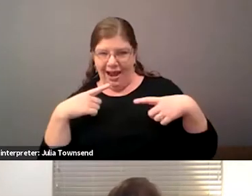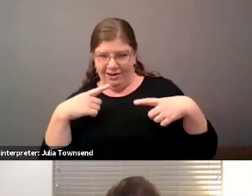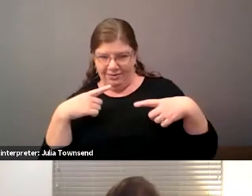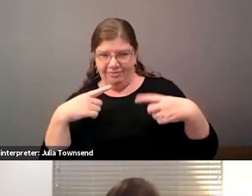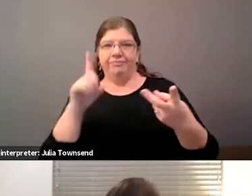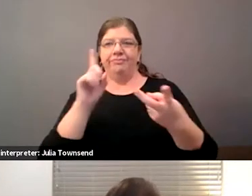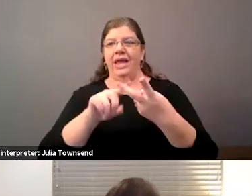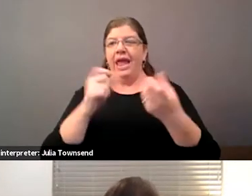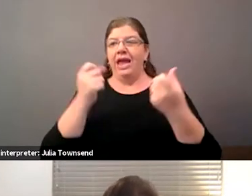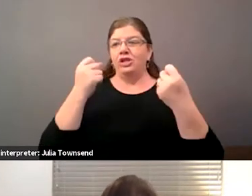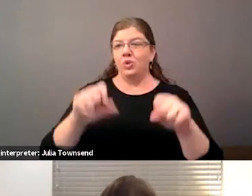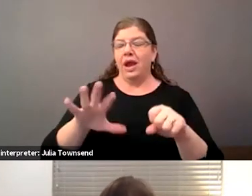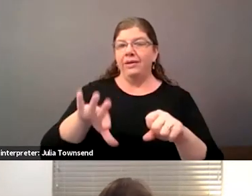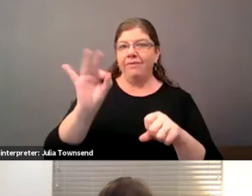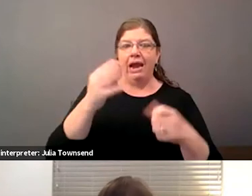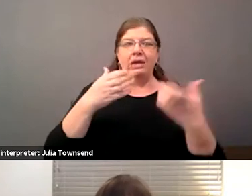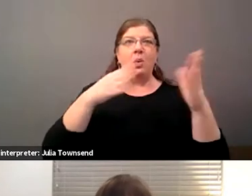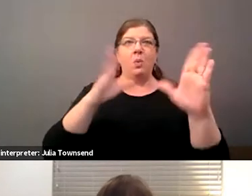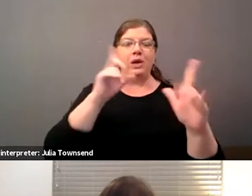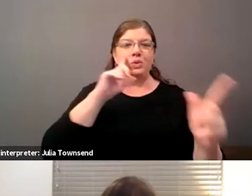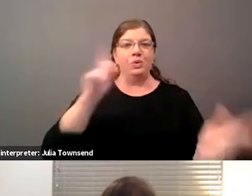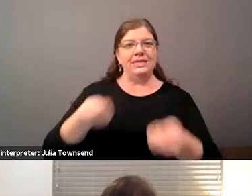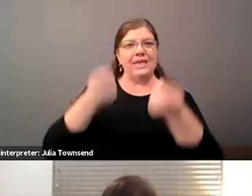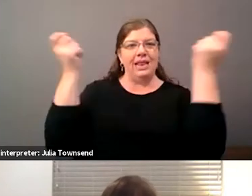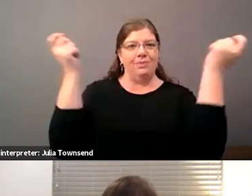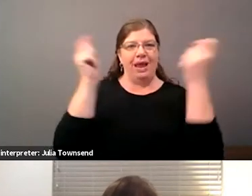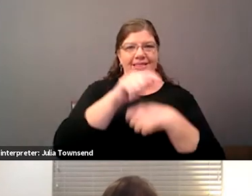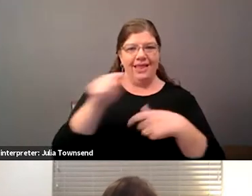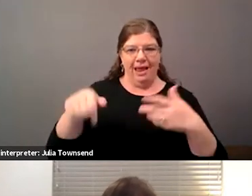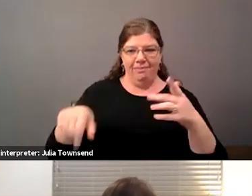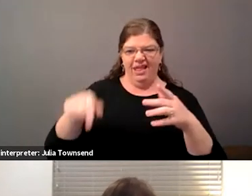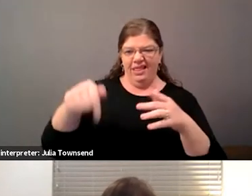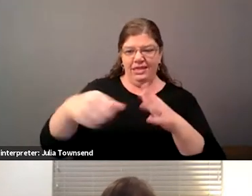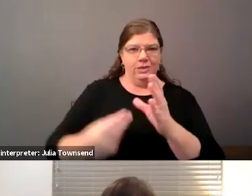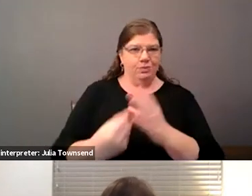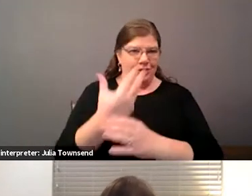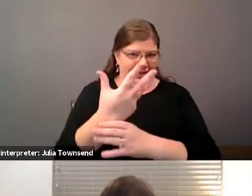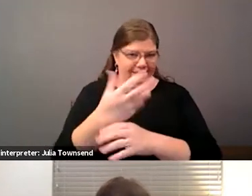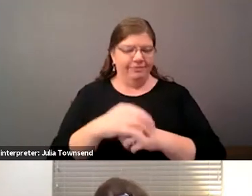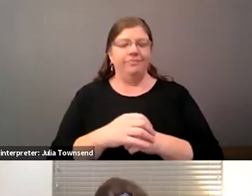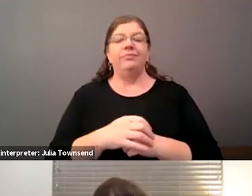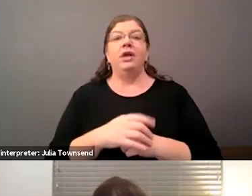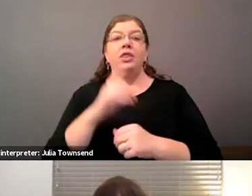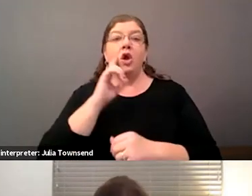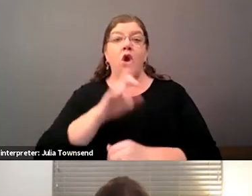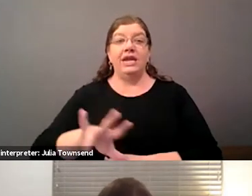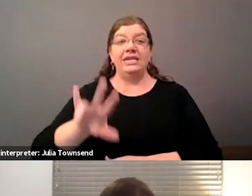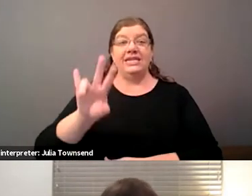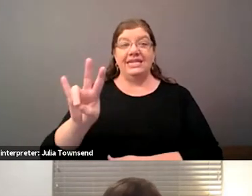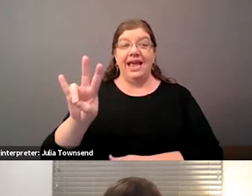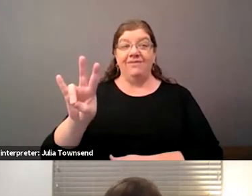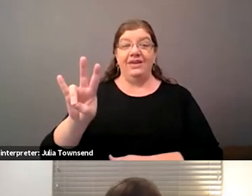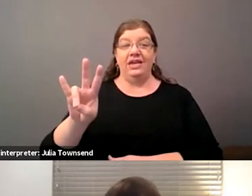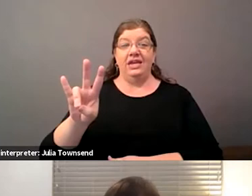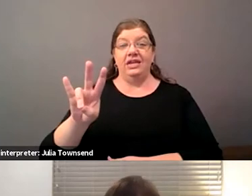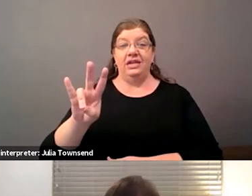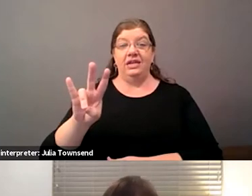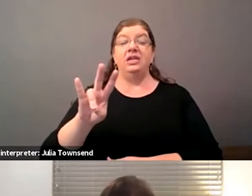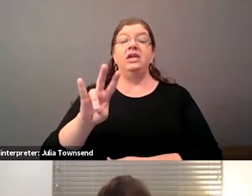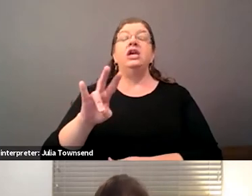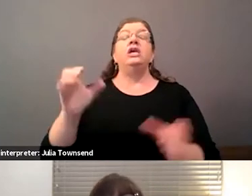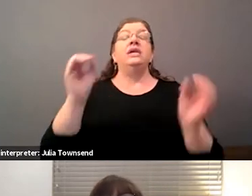try to find some way to celebrate them this spring so there are seven june certificated